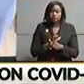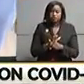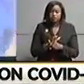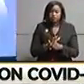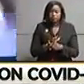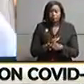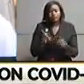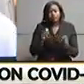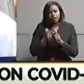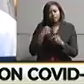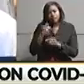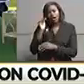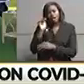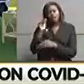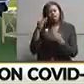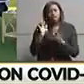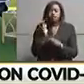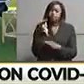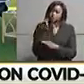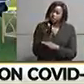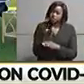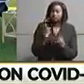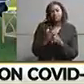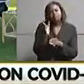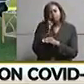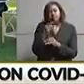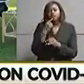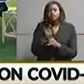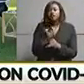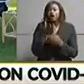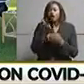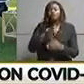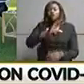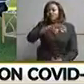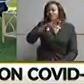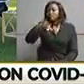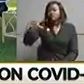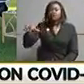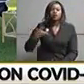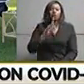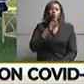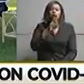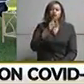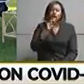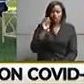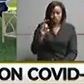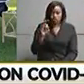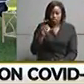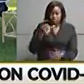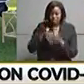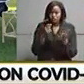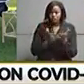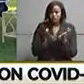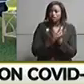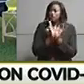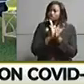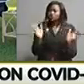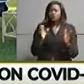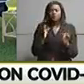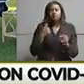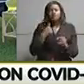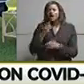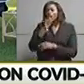I asked the minister, and she said there were 100 in the whole of Uganda. And I said, how many are in